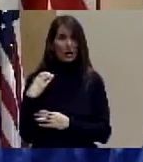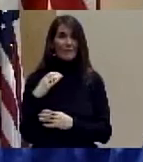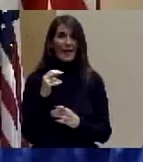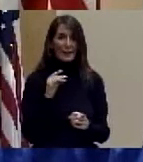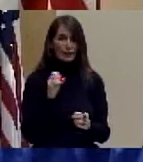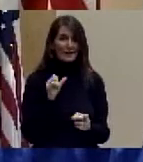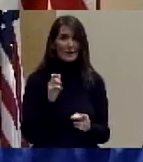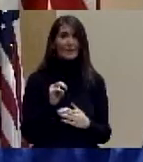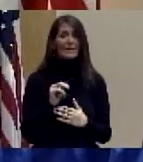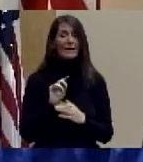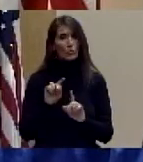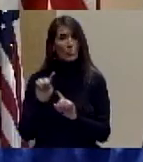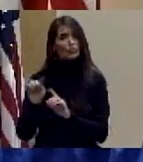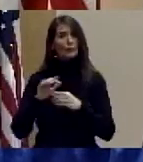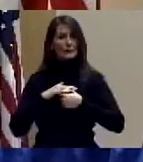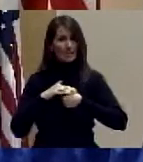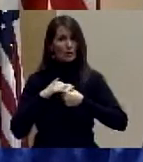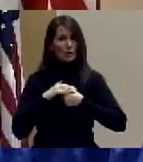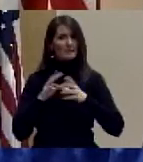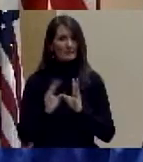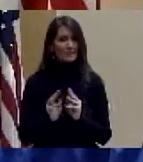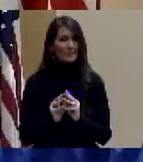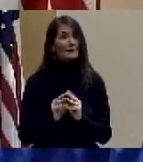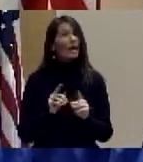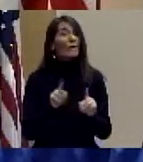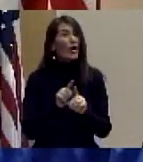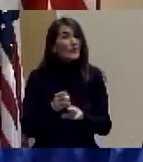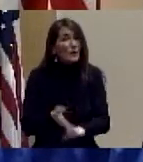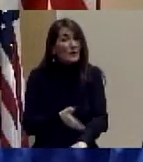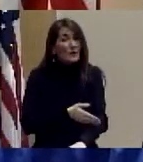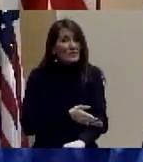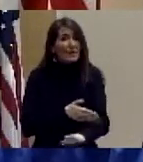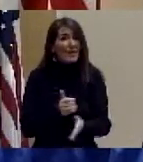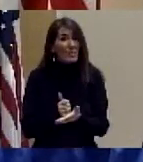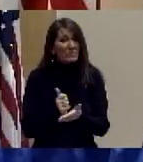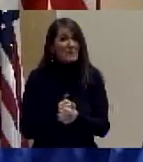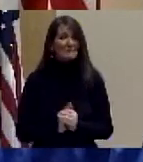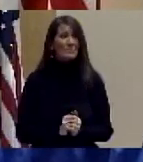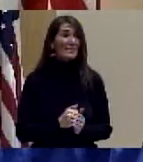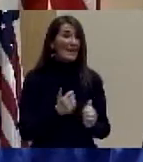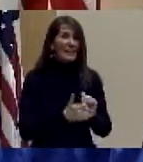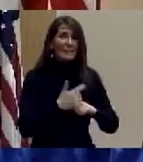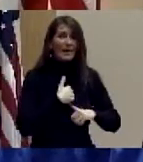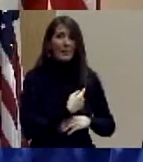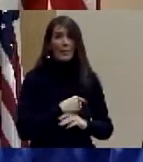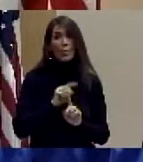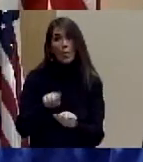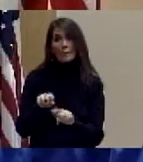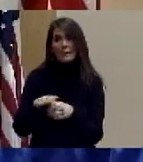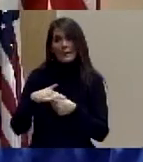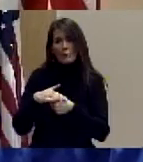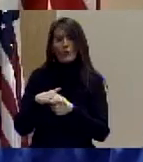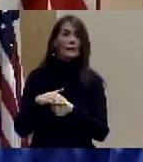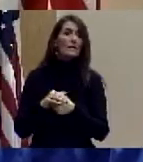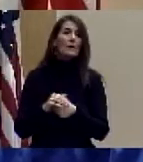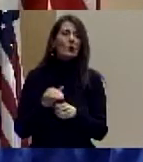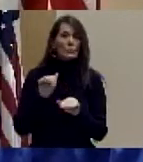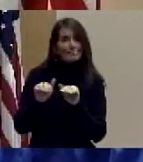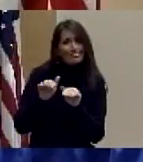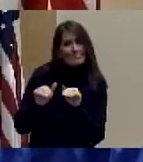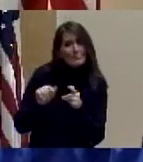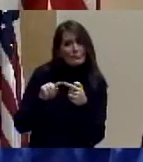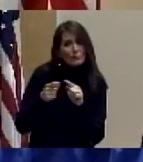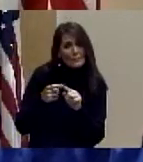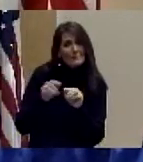and myself have held have also helped, because every time we're out in the neighborhood, we remind our